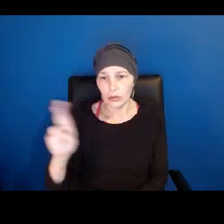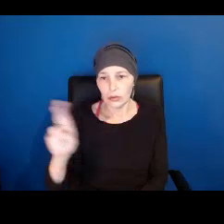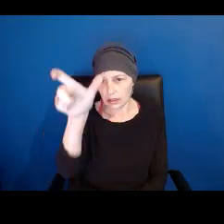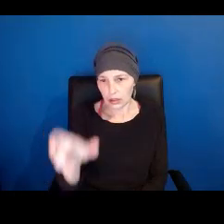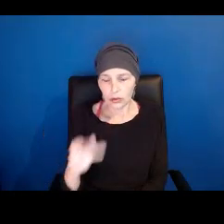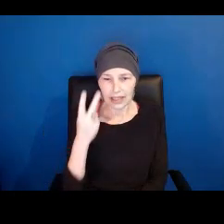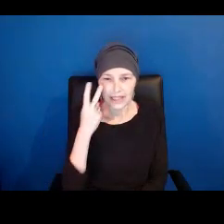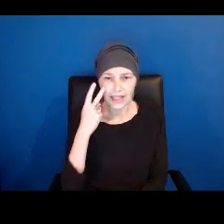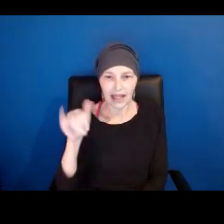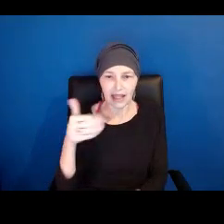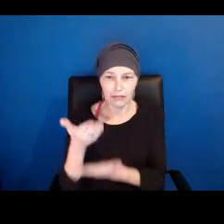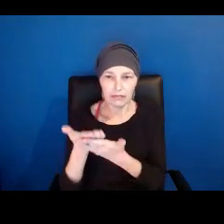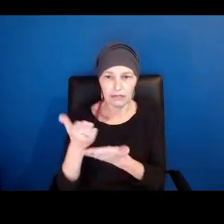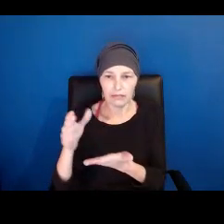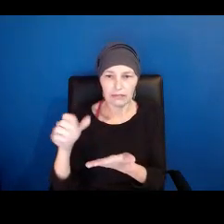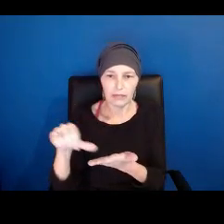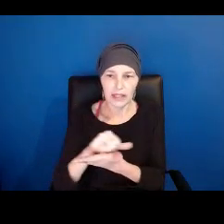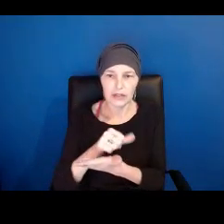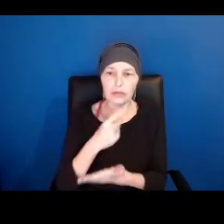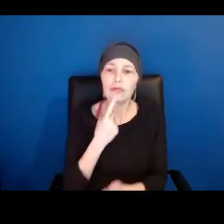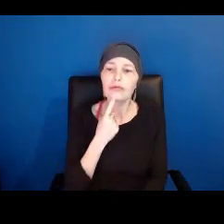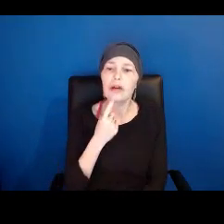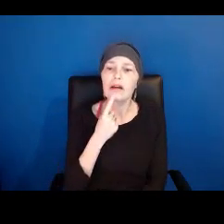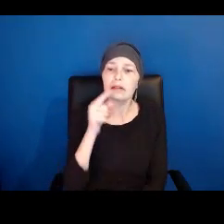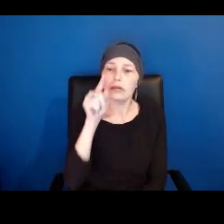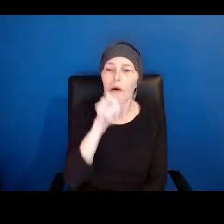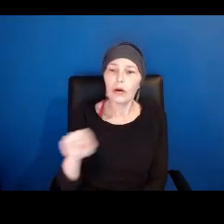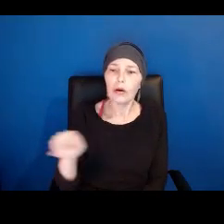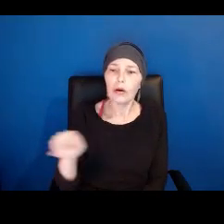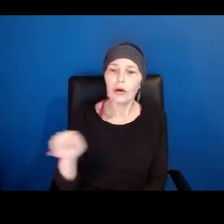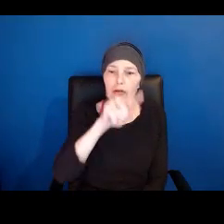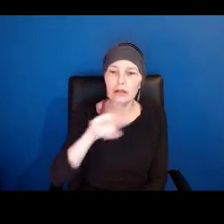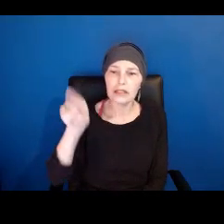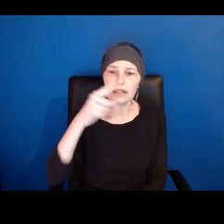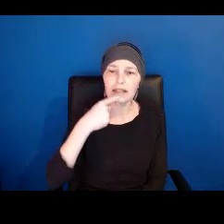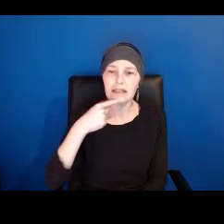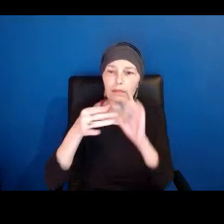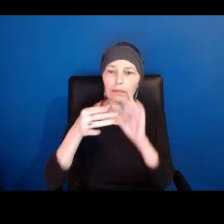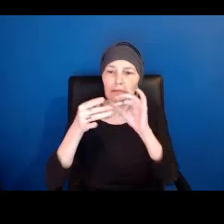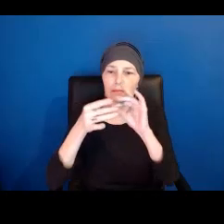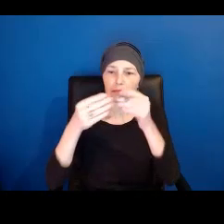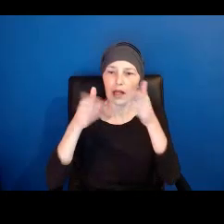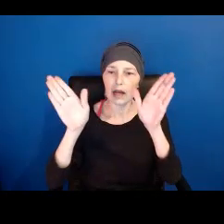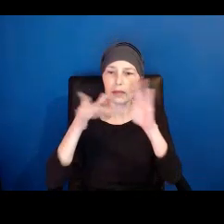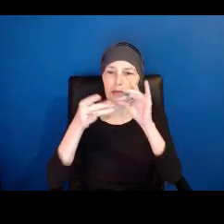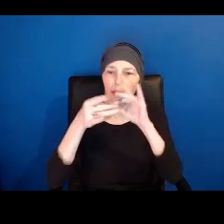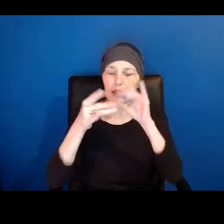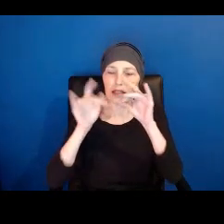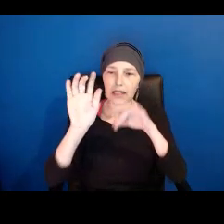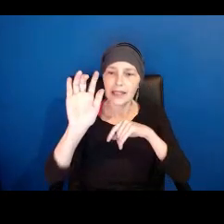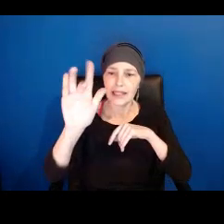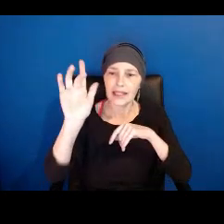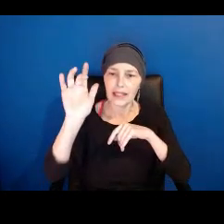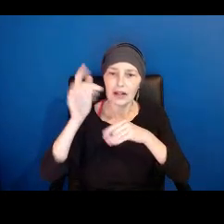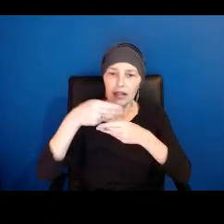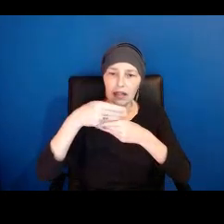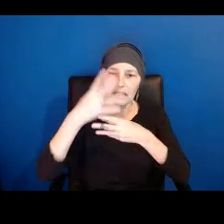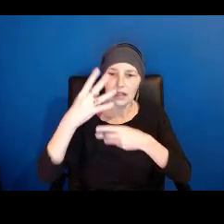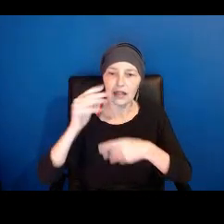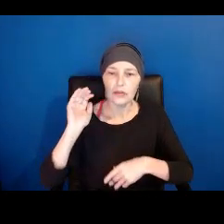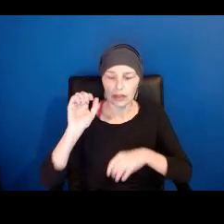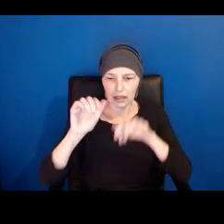you'll see there's a red oval circling the tab that says public comments. If you click through there, you will be able to add your